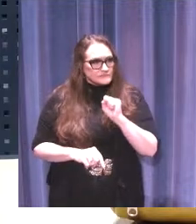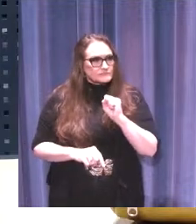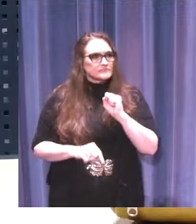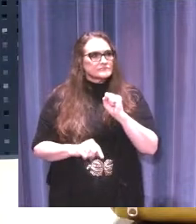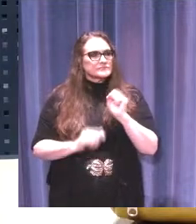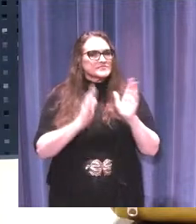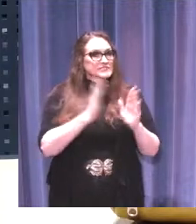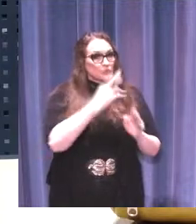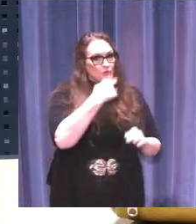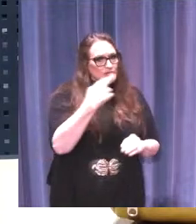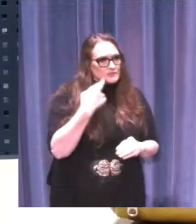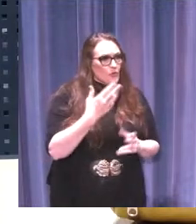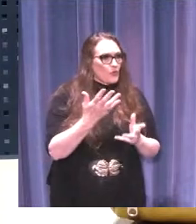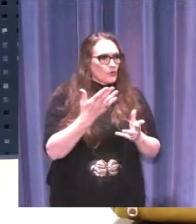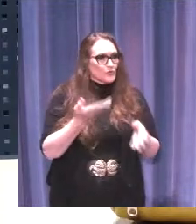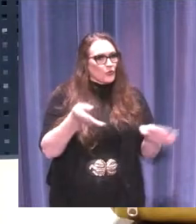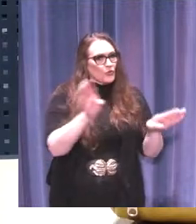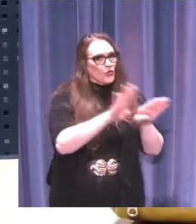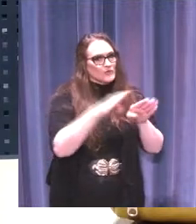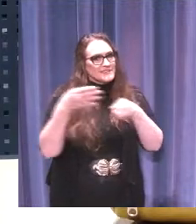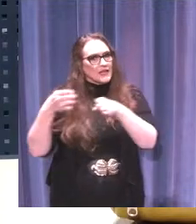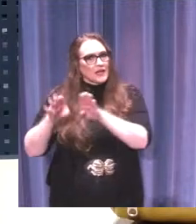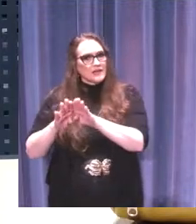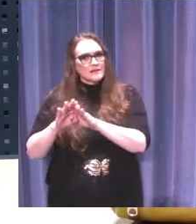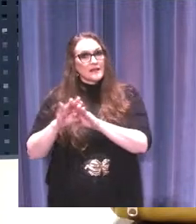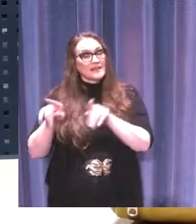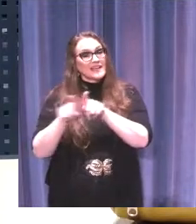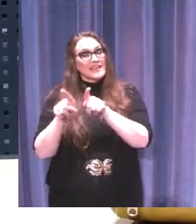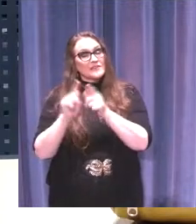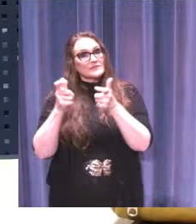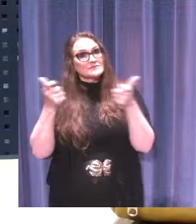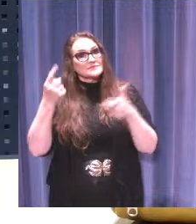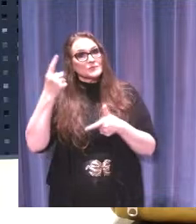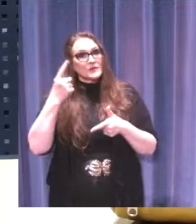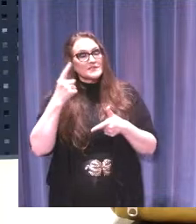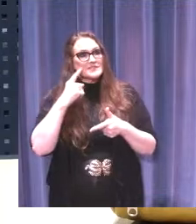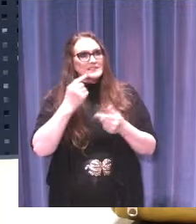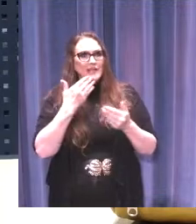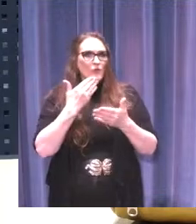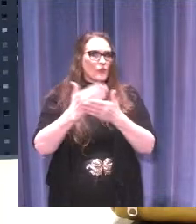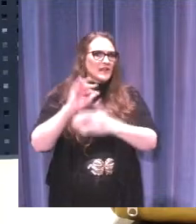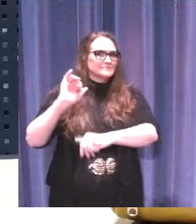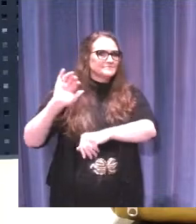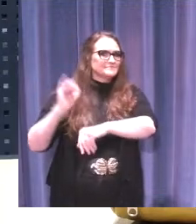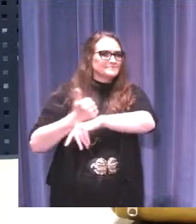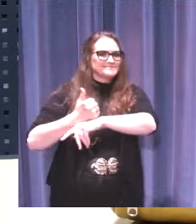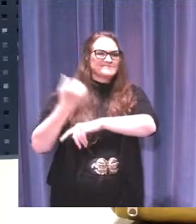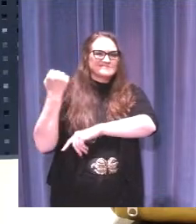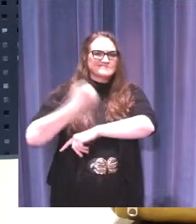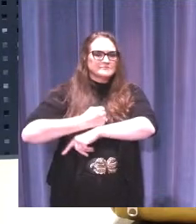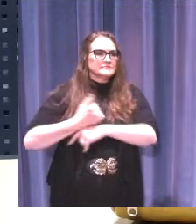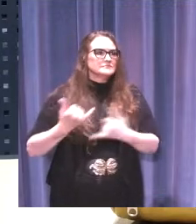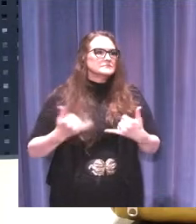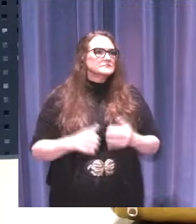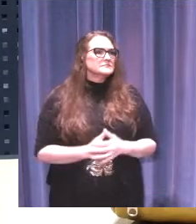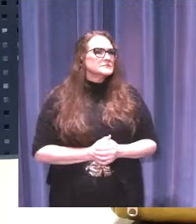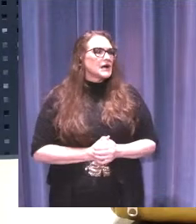Small restaurants are closing, even large ones, well established. Other